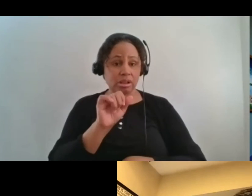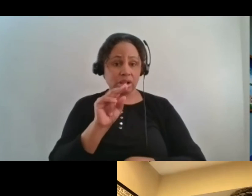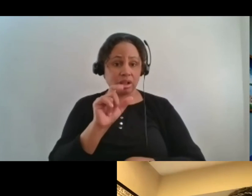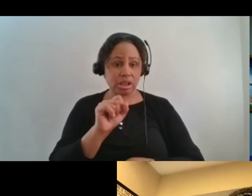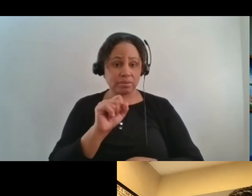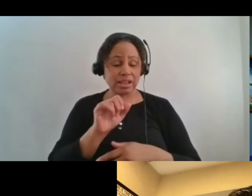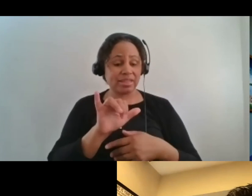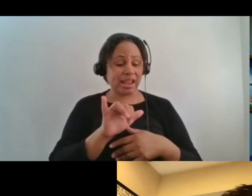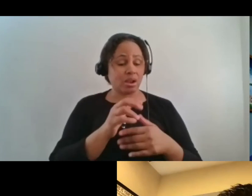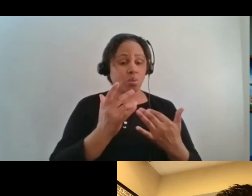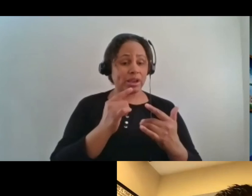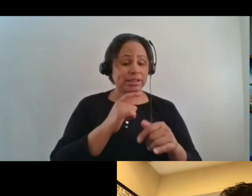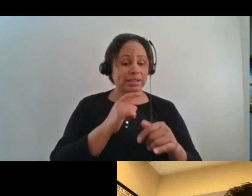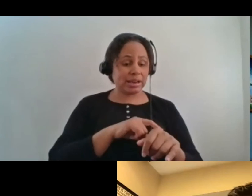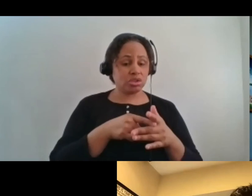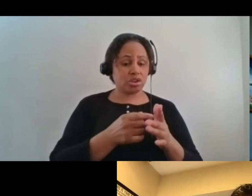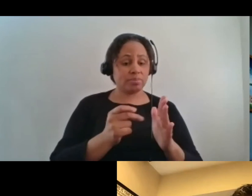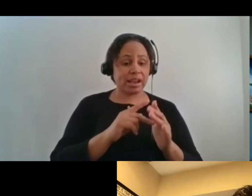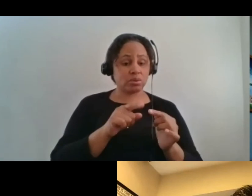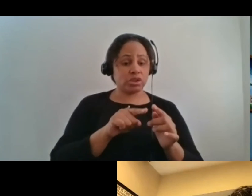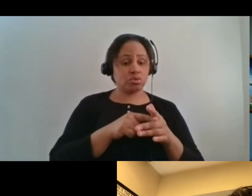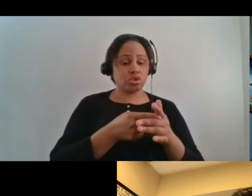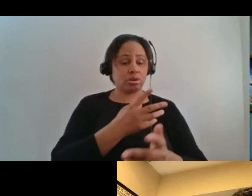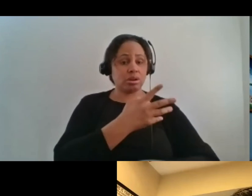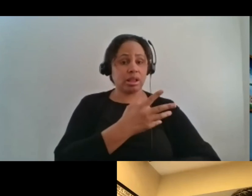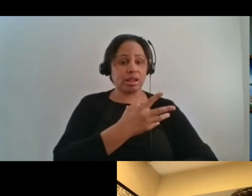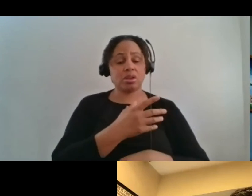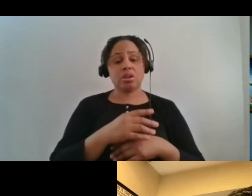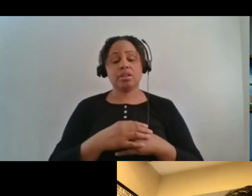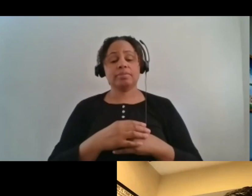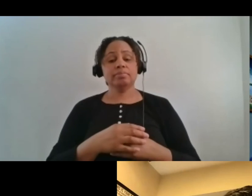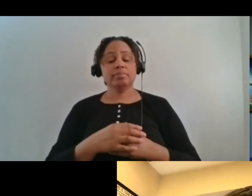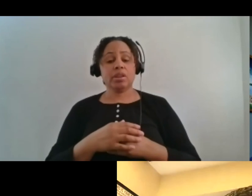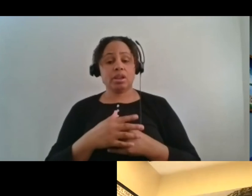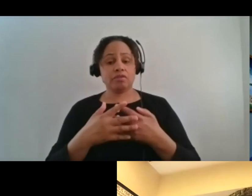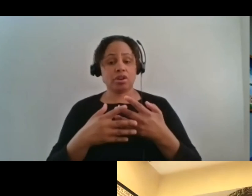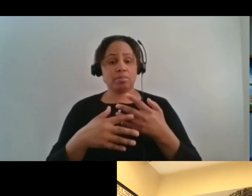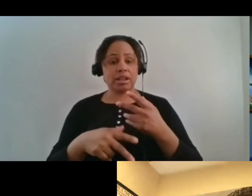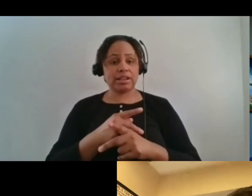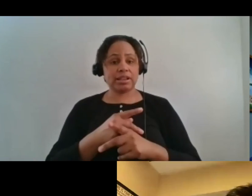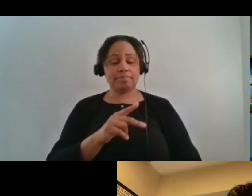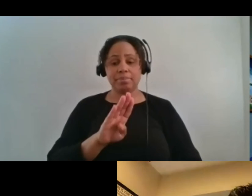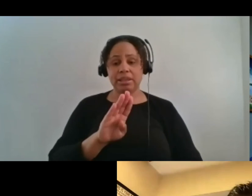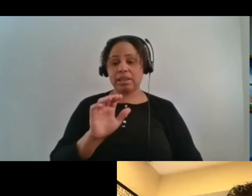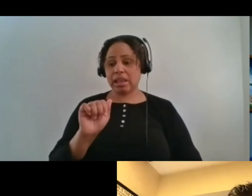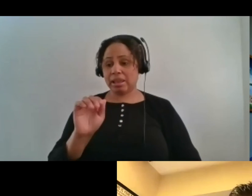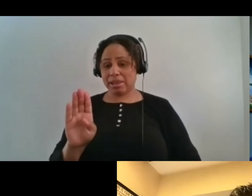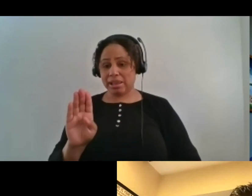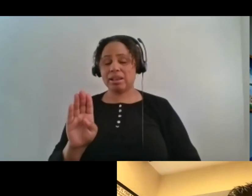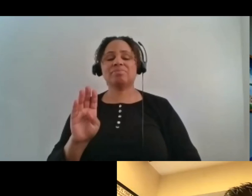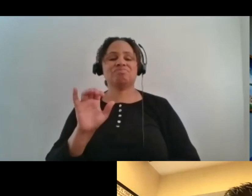started dialysis. If not, it starts from when you're listed for transplant. For blood types B and AB, it's a little bit less time,